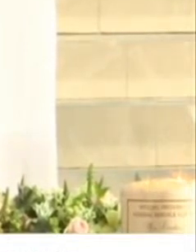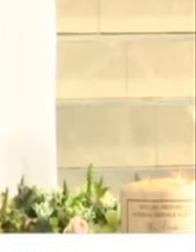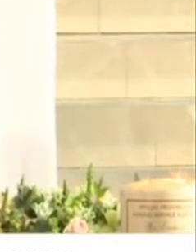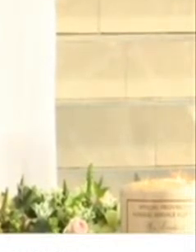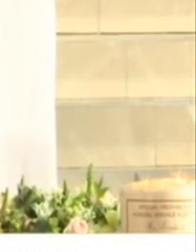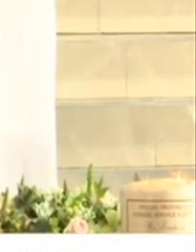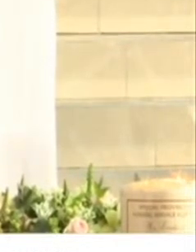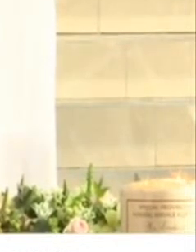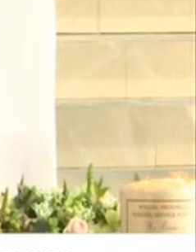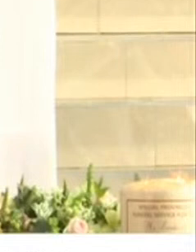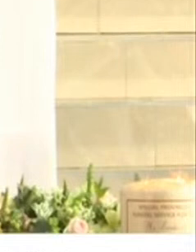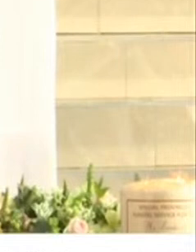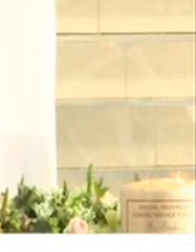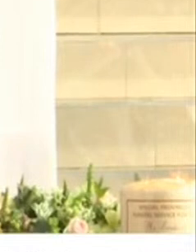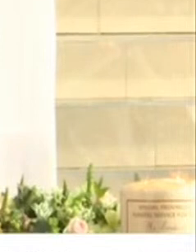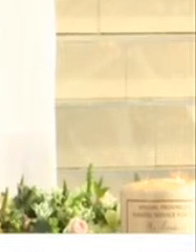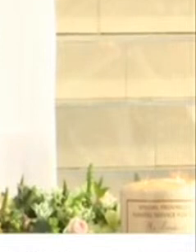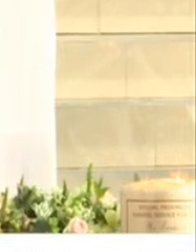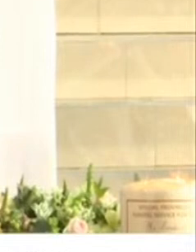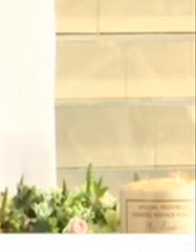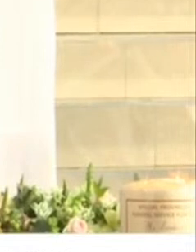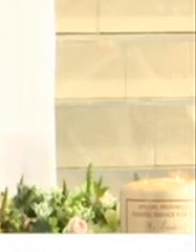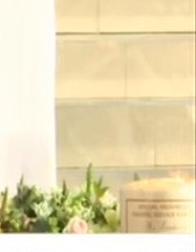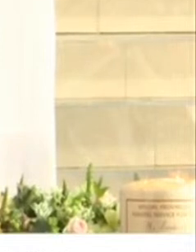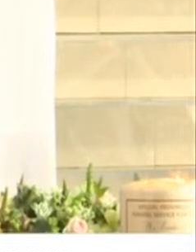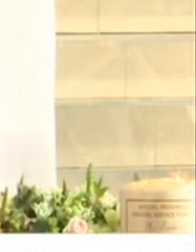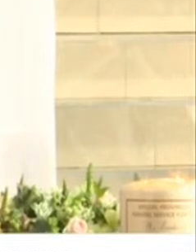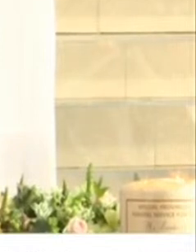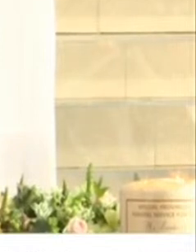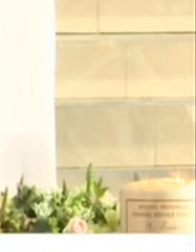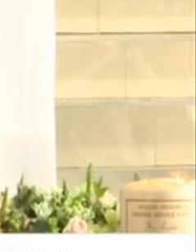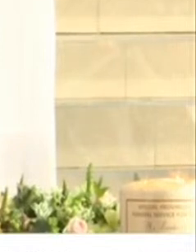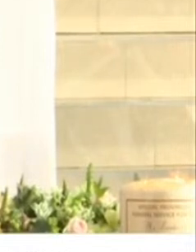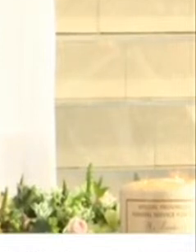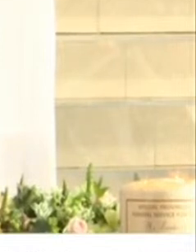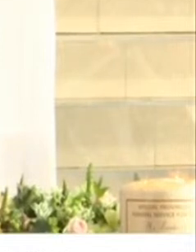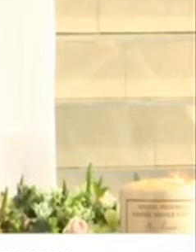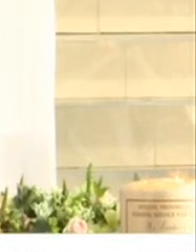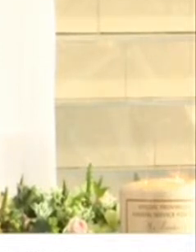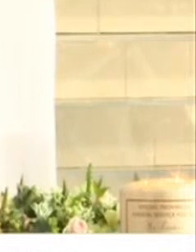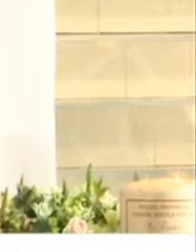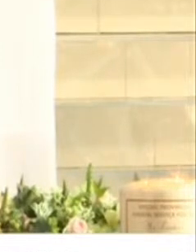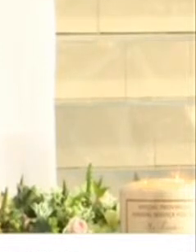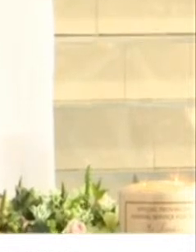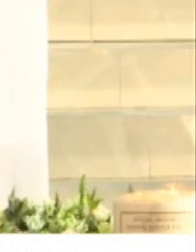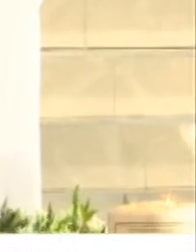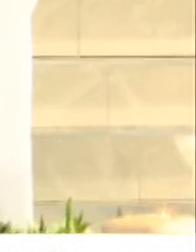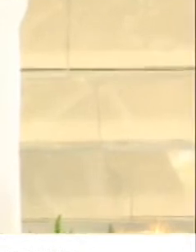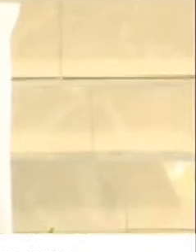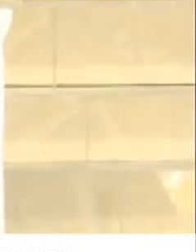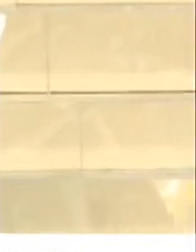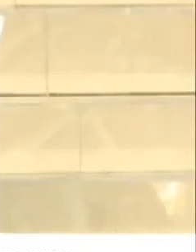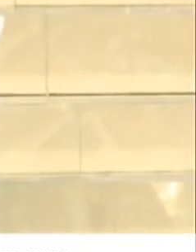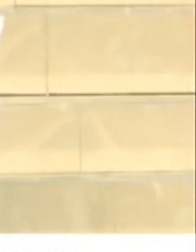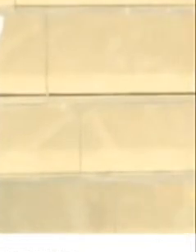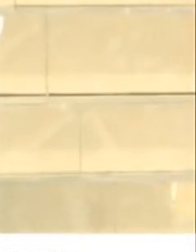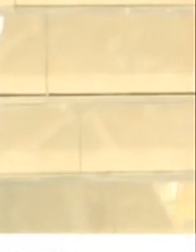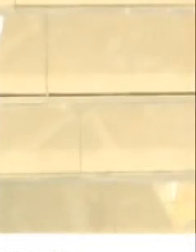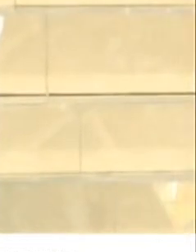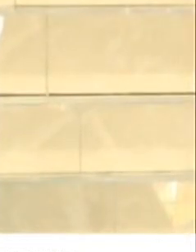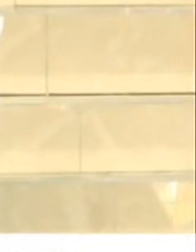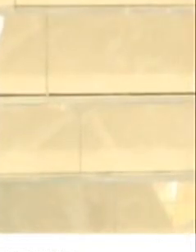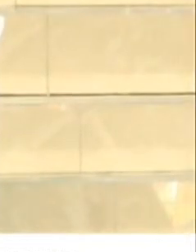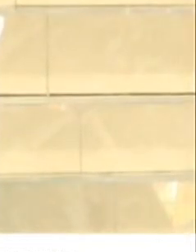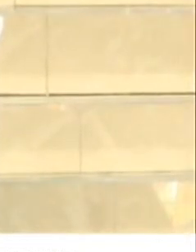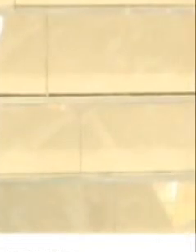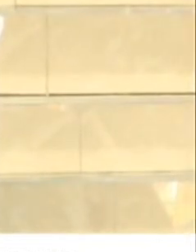often experience the weight of the world, which she often carried on her shoulders. There were many